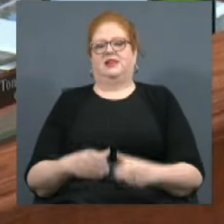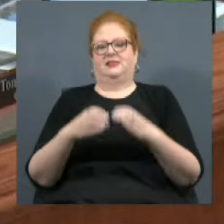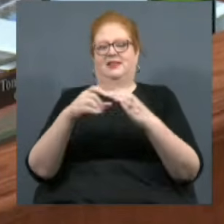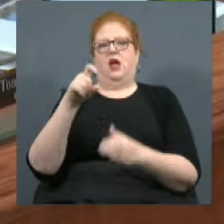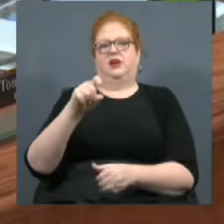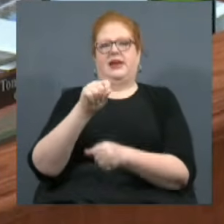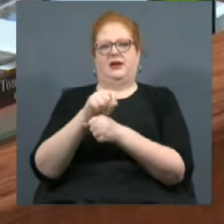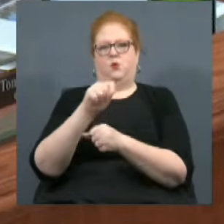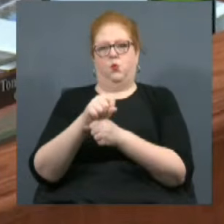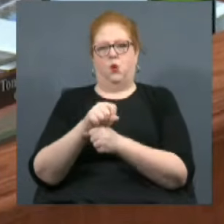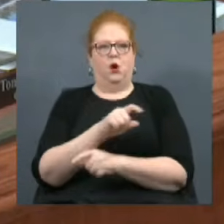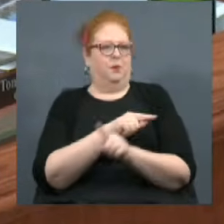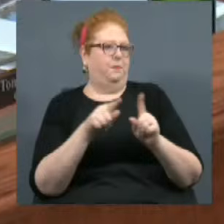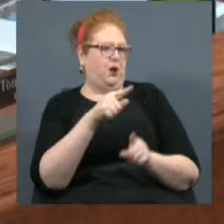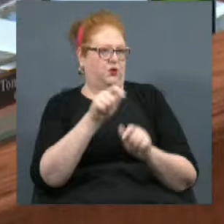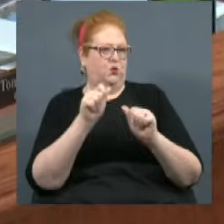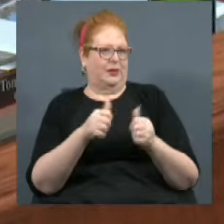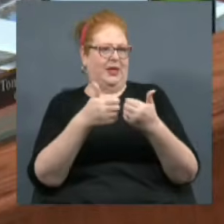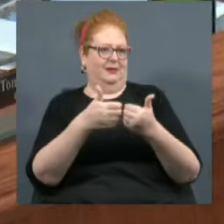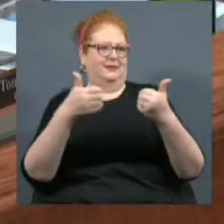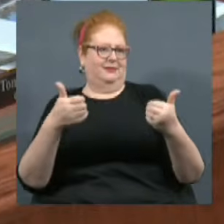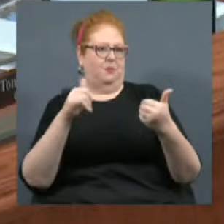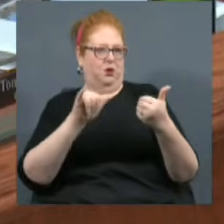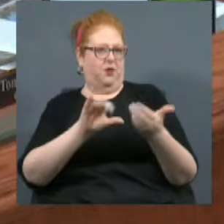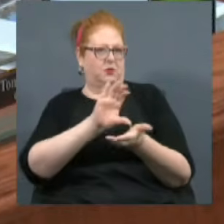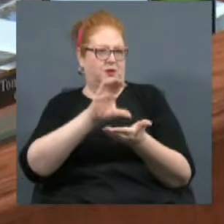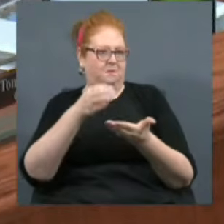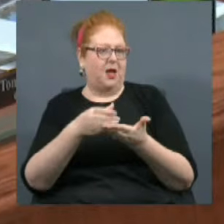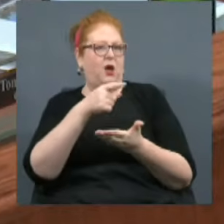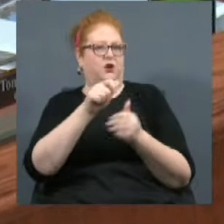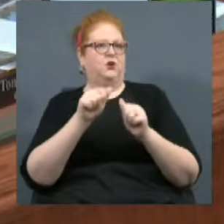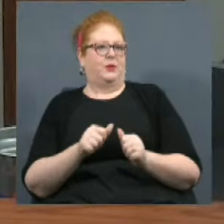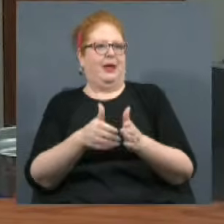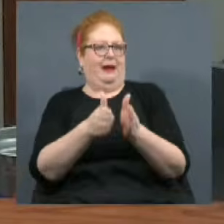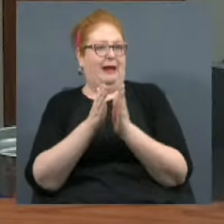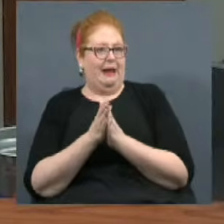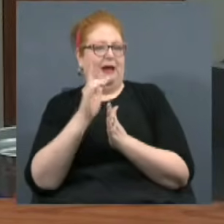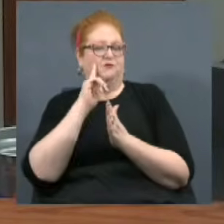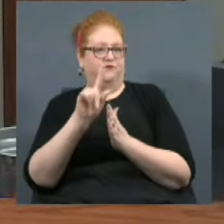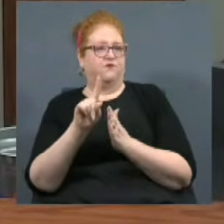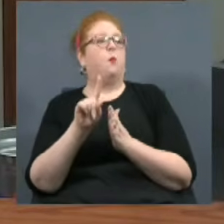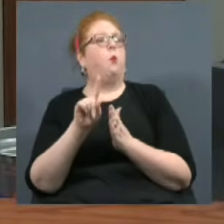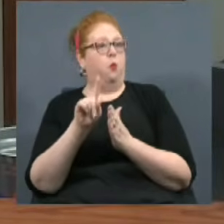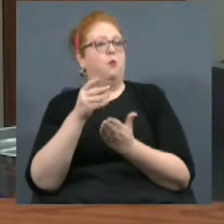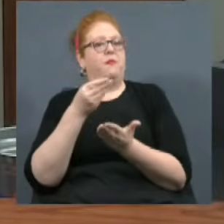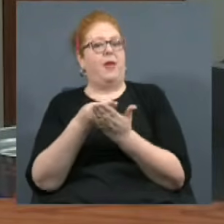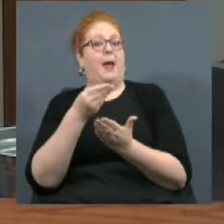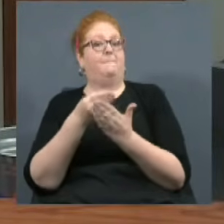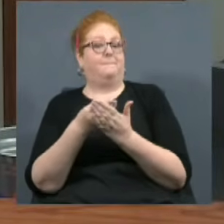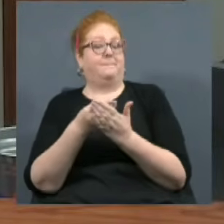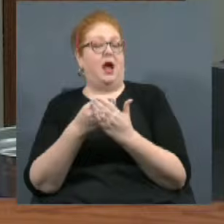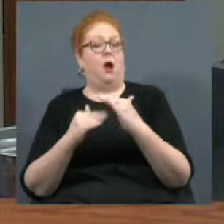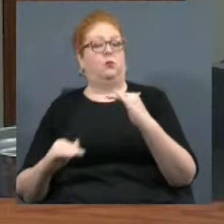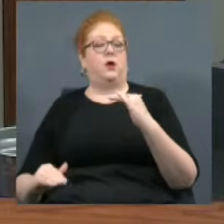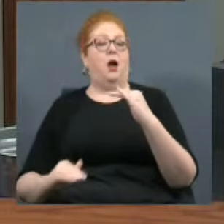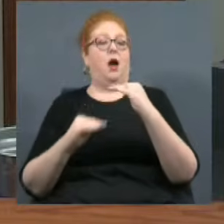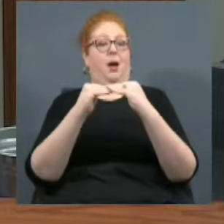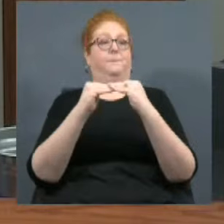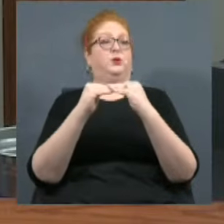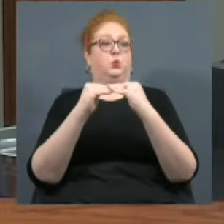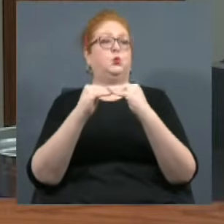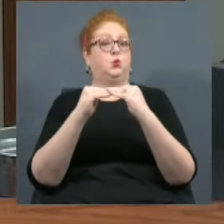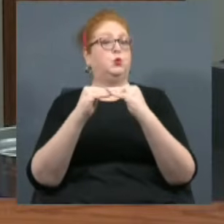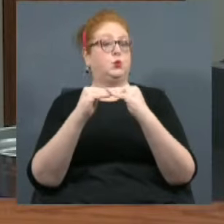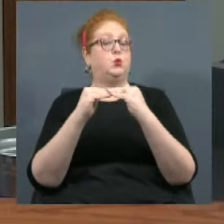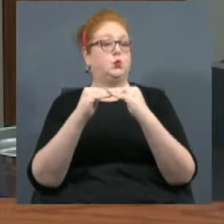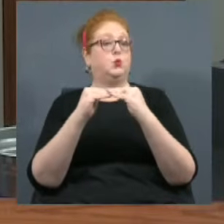You were able to separate those Right. amounts and ask for everything up to the damage amount caused